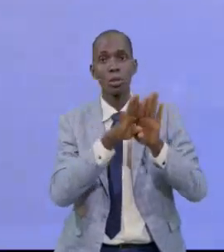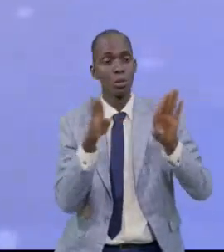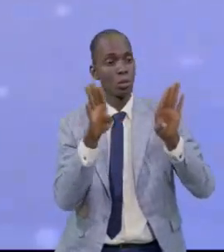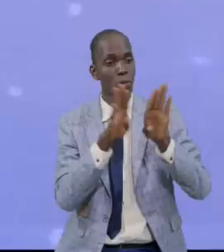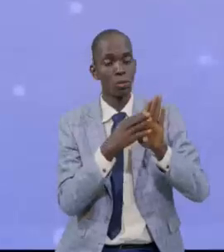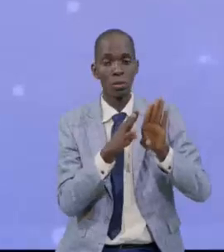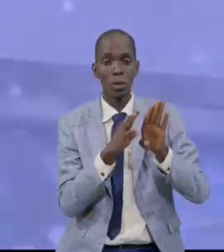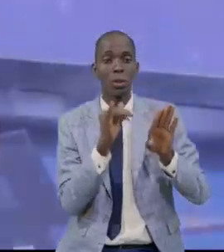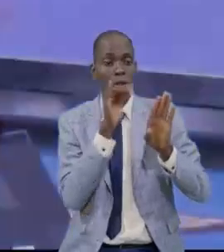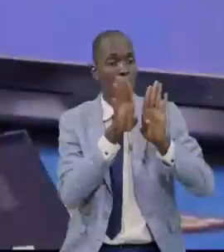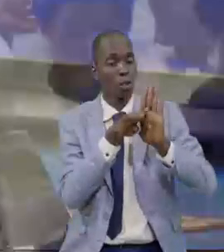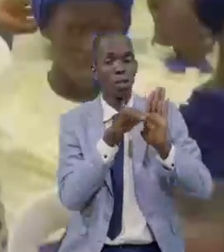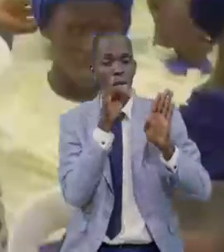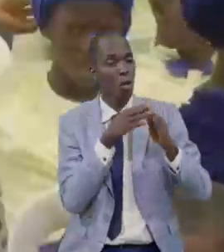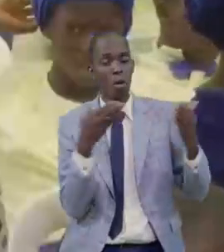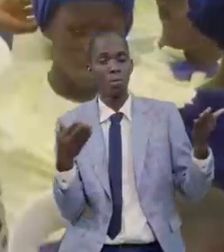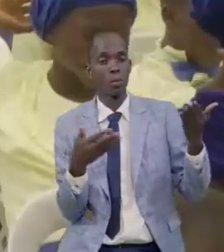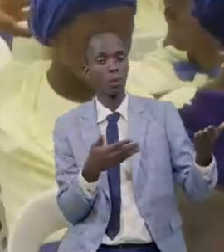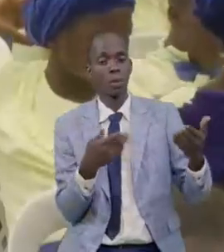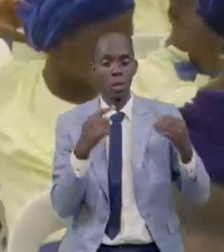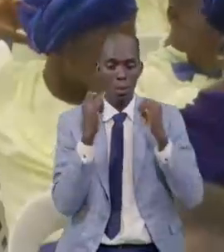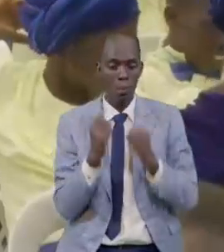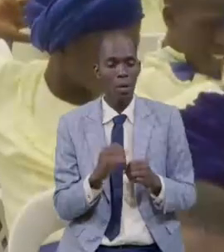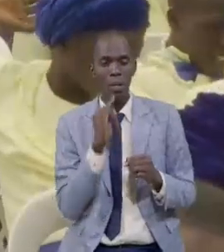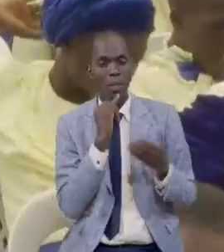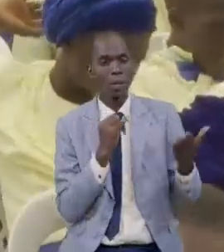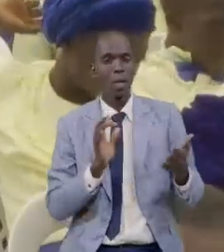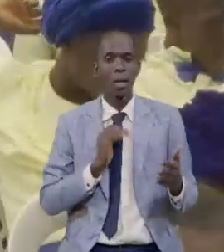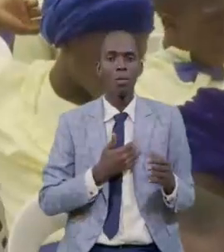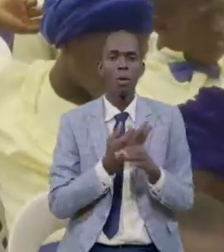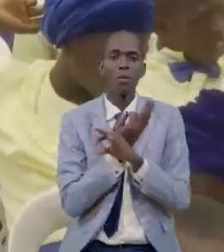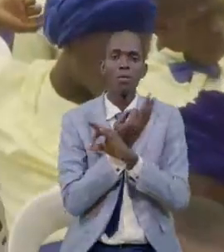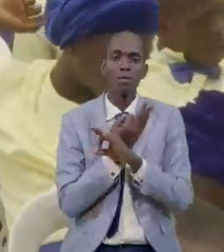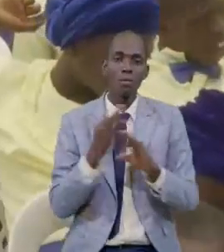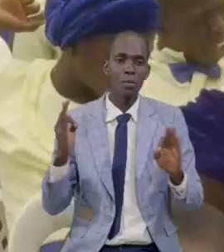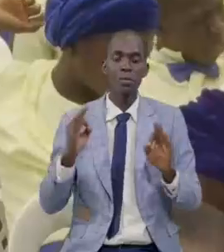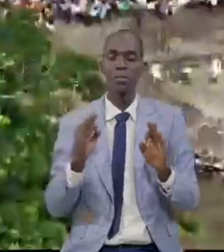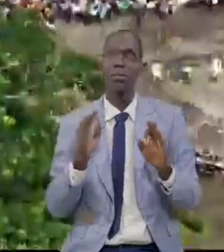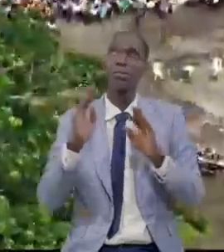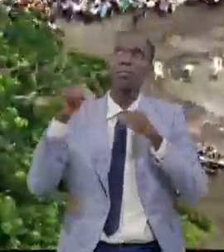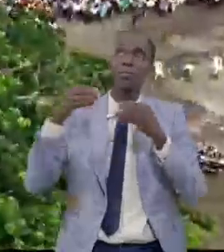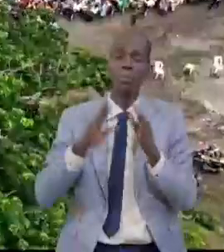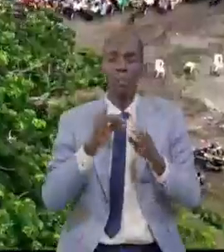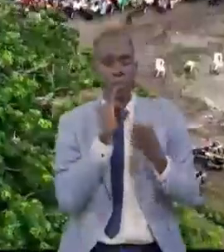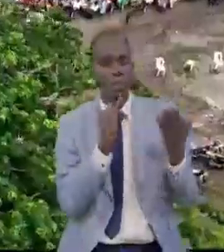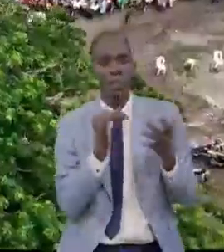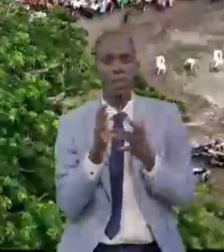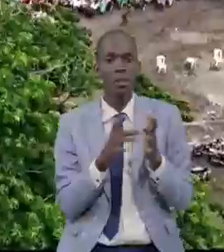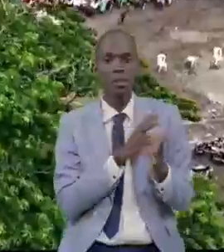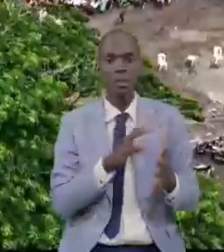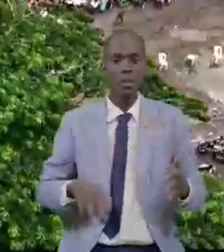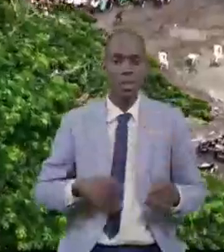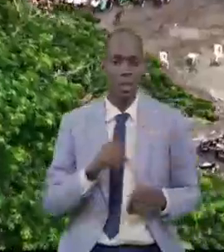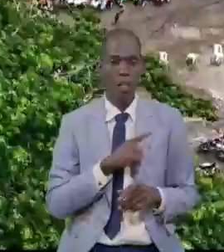there. Our emancipator is here. Jesus Christ, the Lord, the Savior, and the healer,